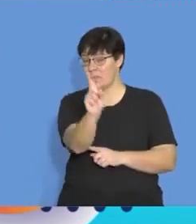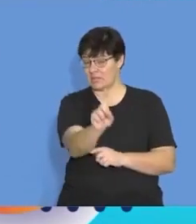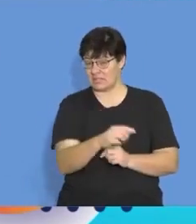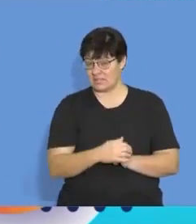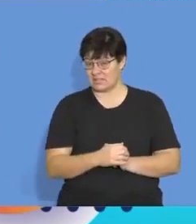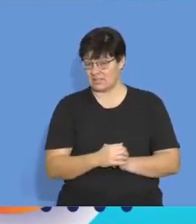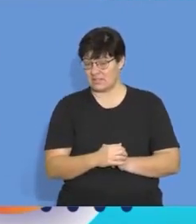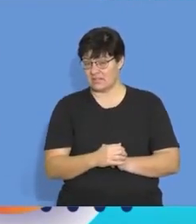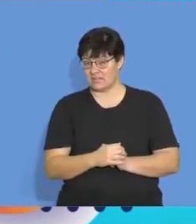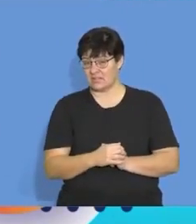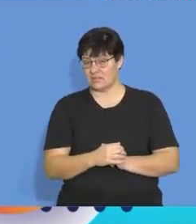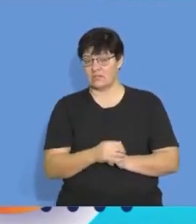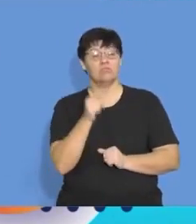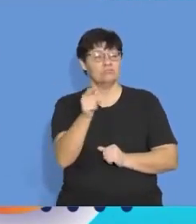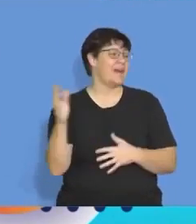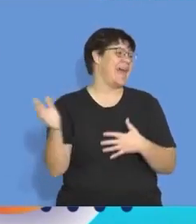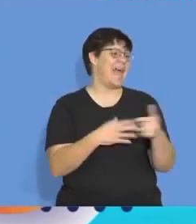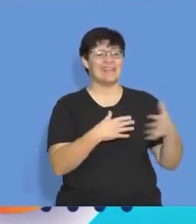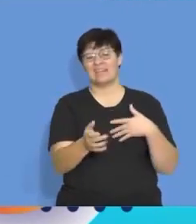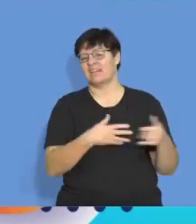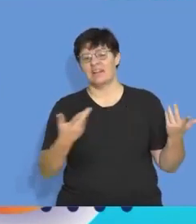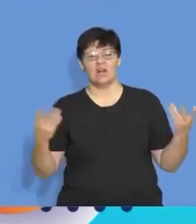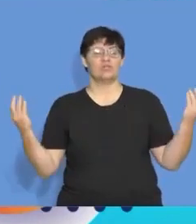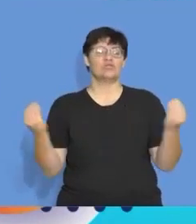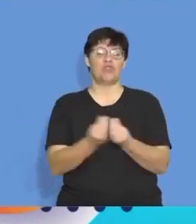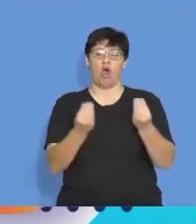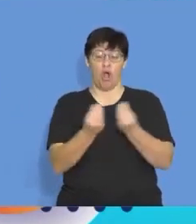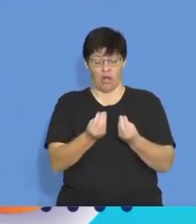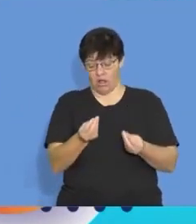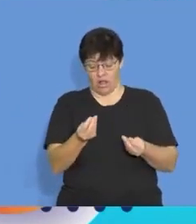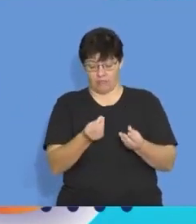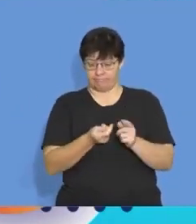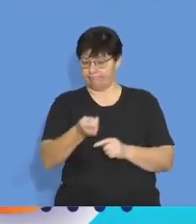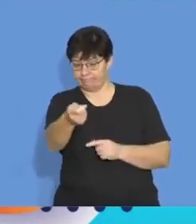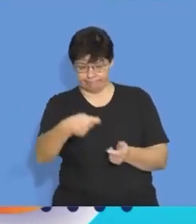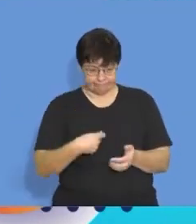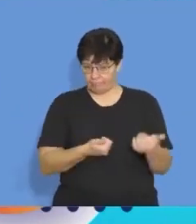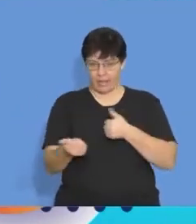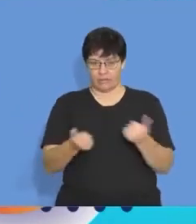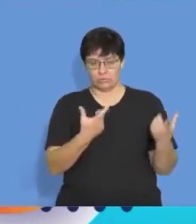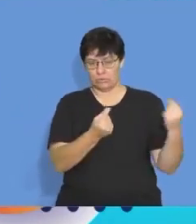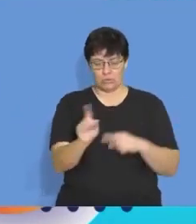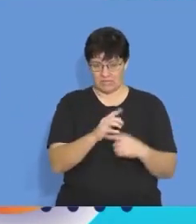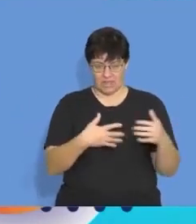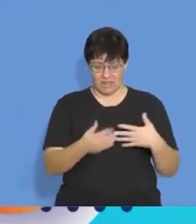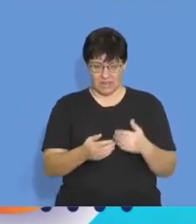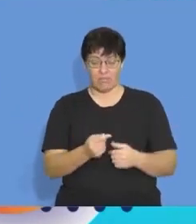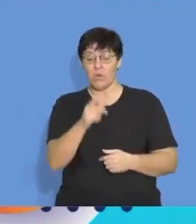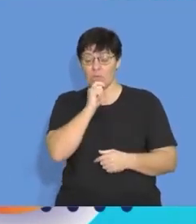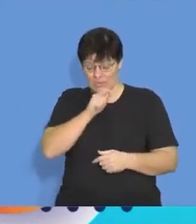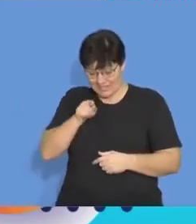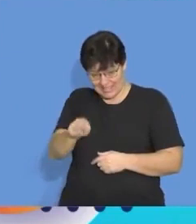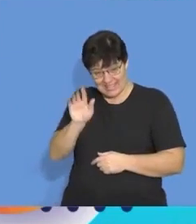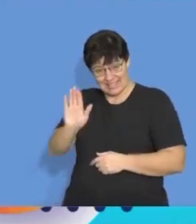that whenever you're dealing with any stock matter, when we are using the periodic inventory